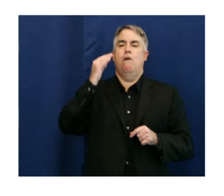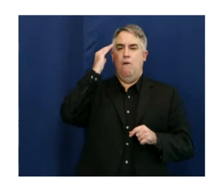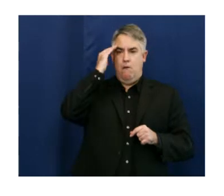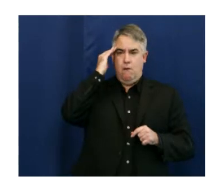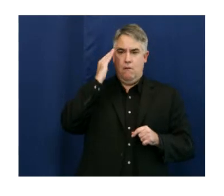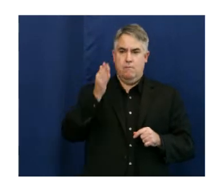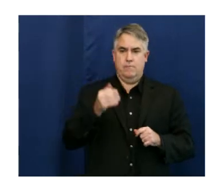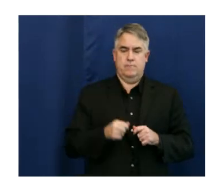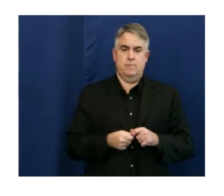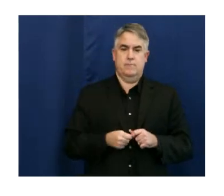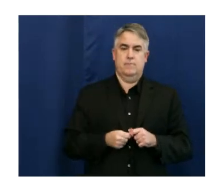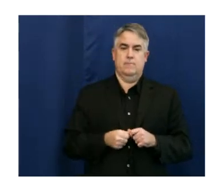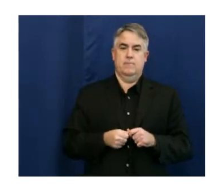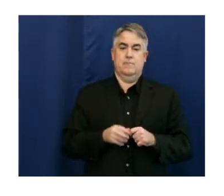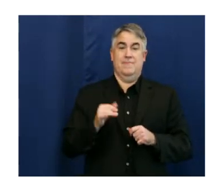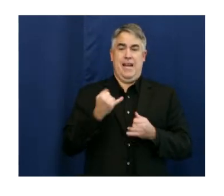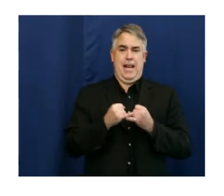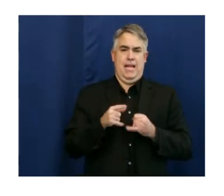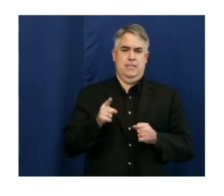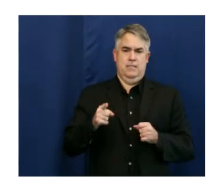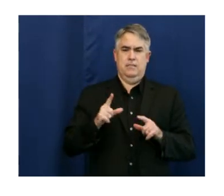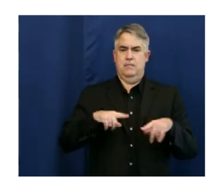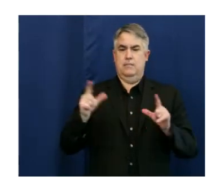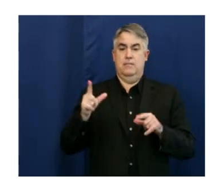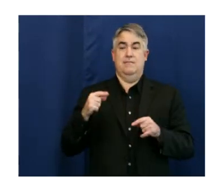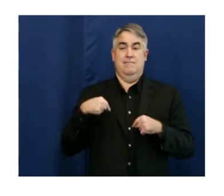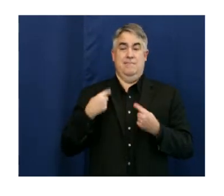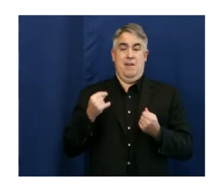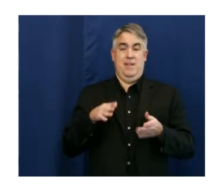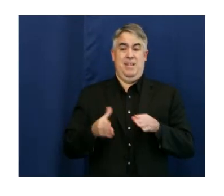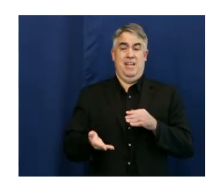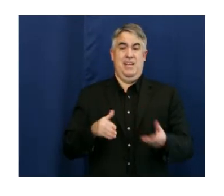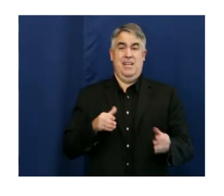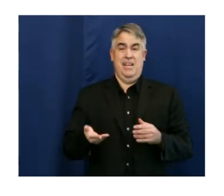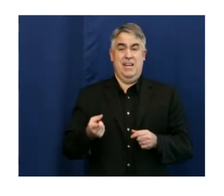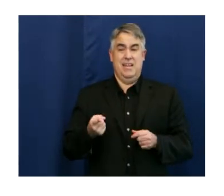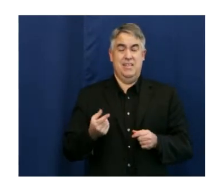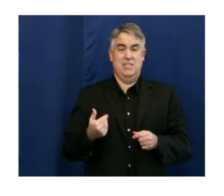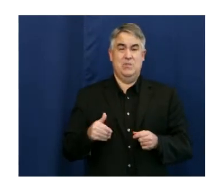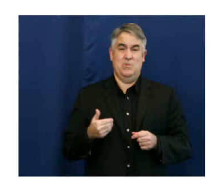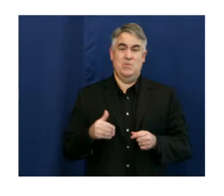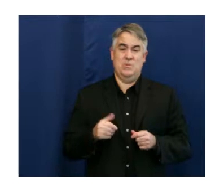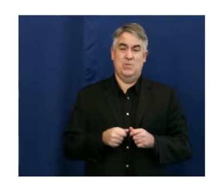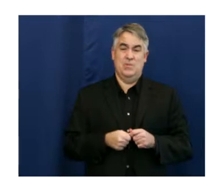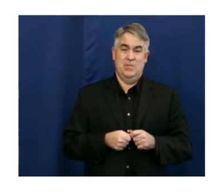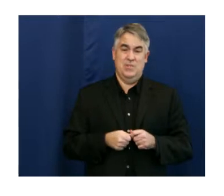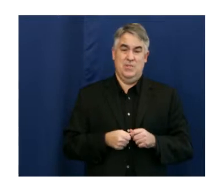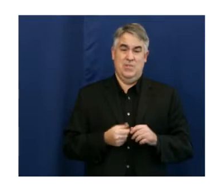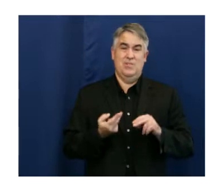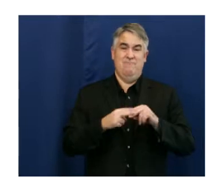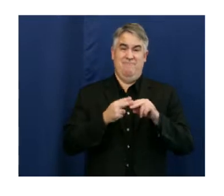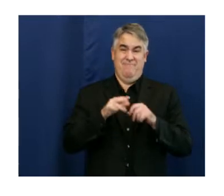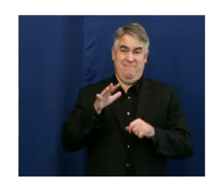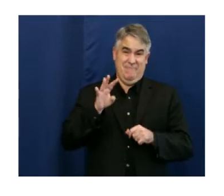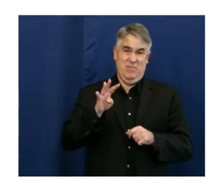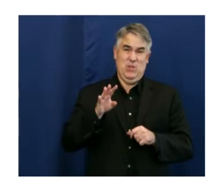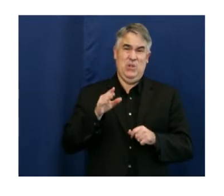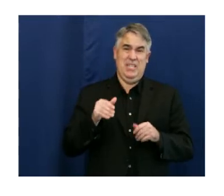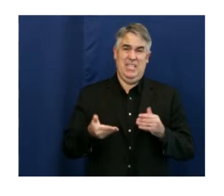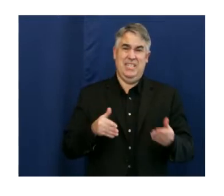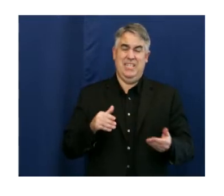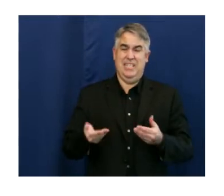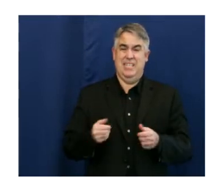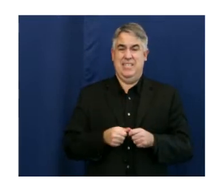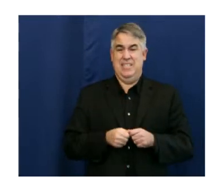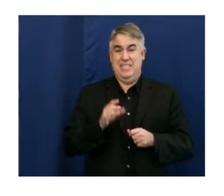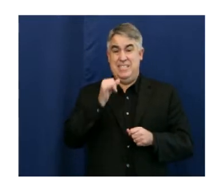just the deaths. Today we're reporting 54 additional COVID deaths on top of the 41 from yesterday, which brings